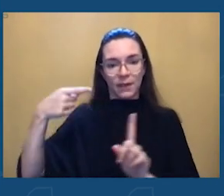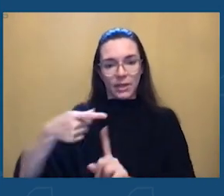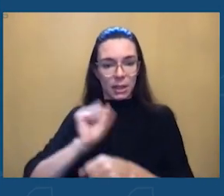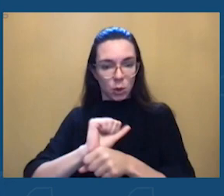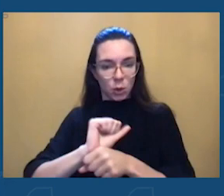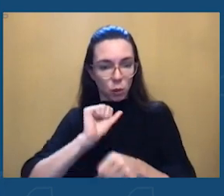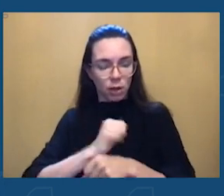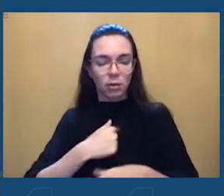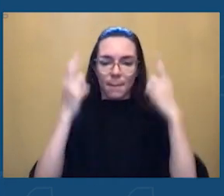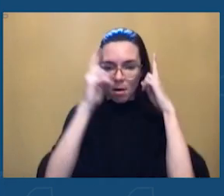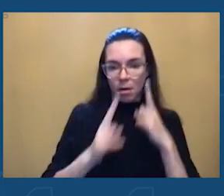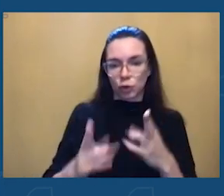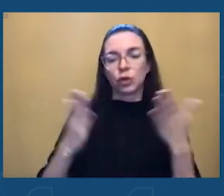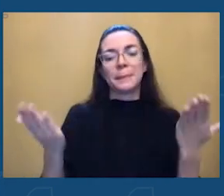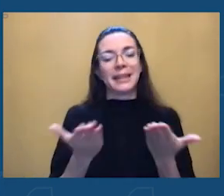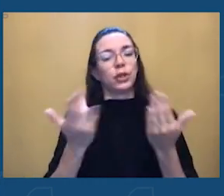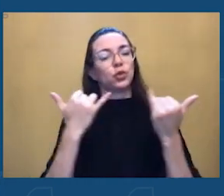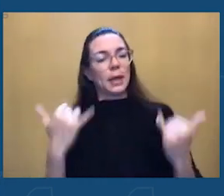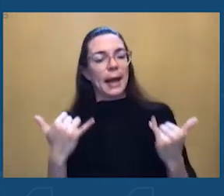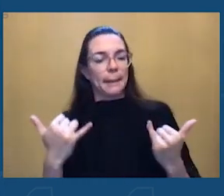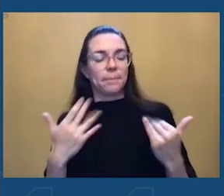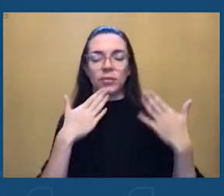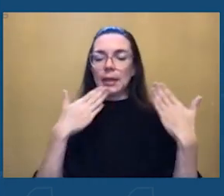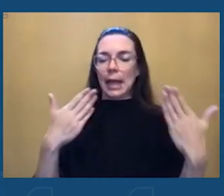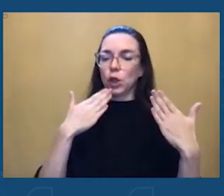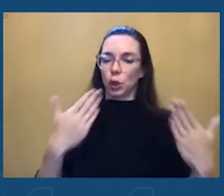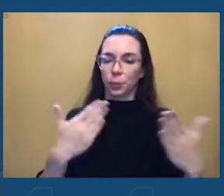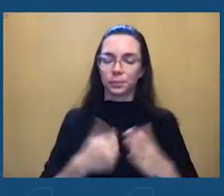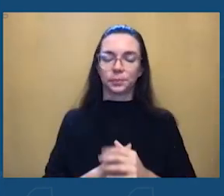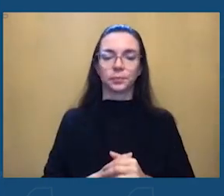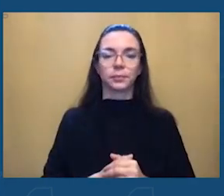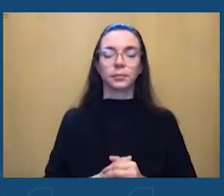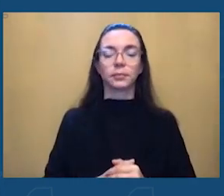today. Thank you. Thank you.